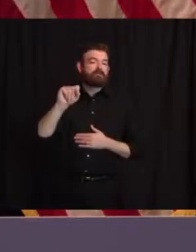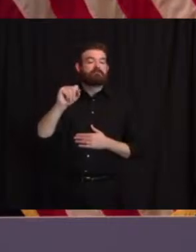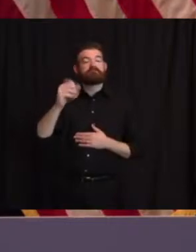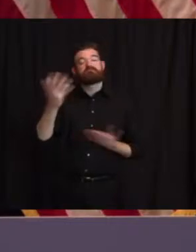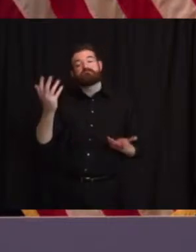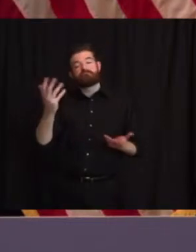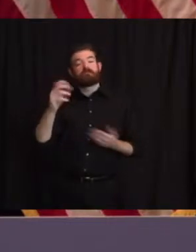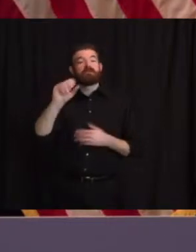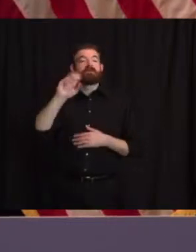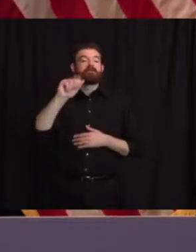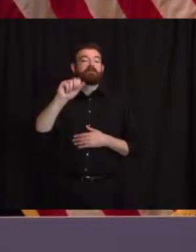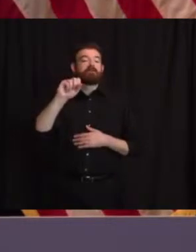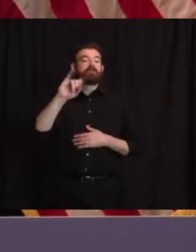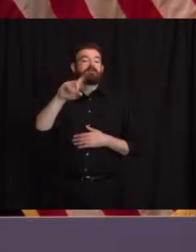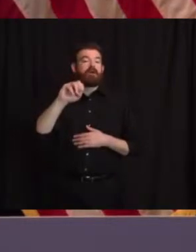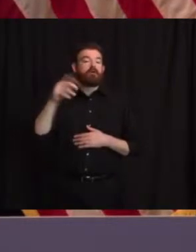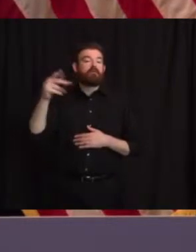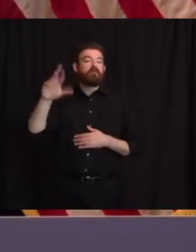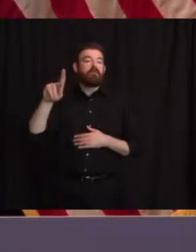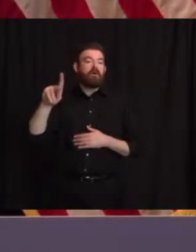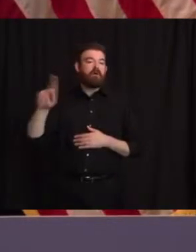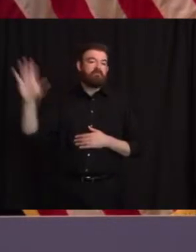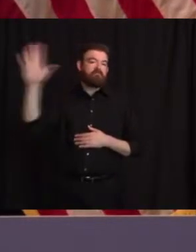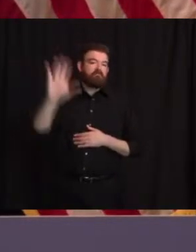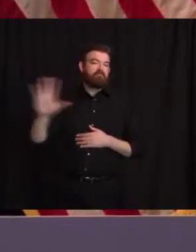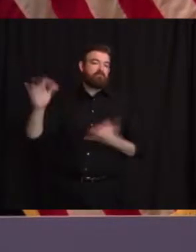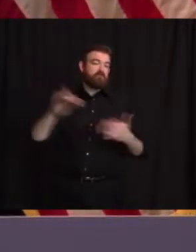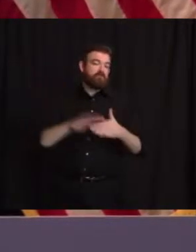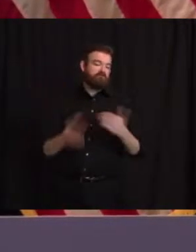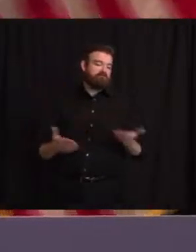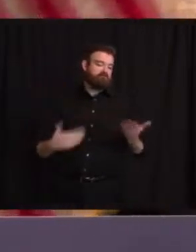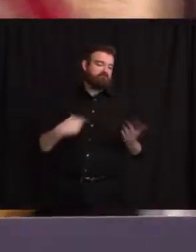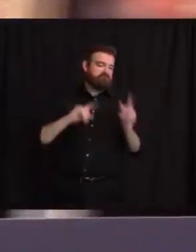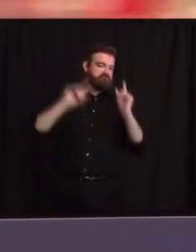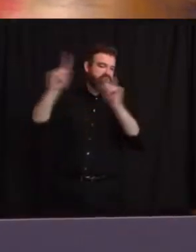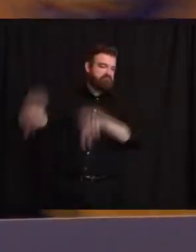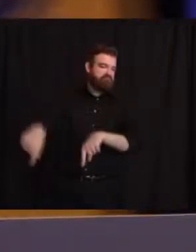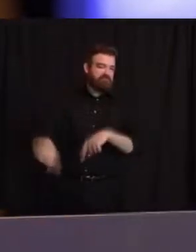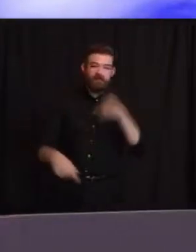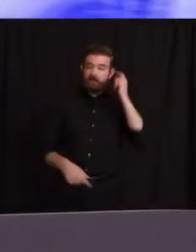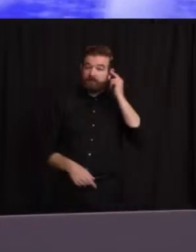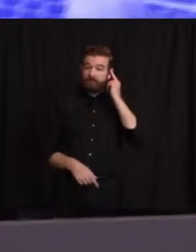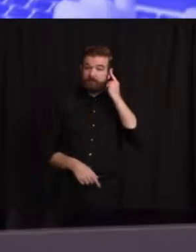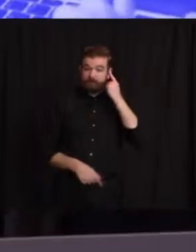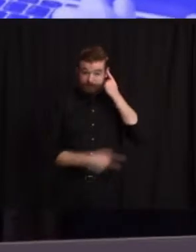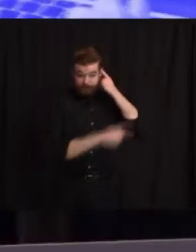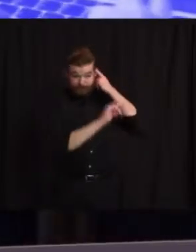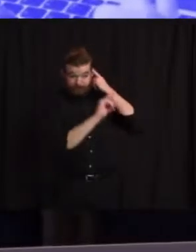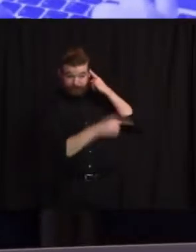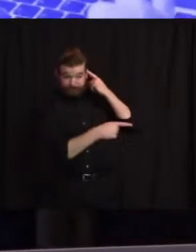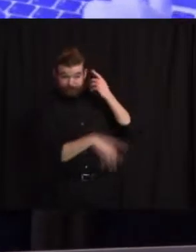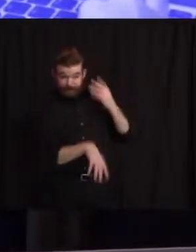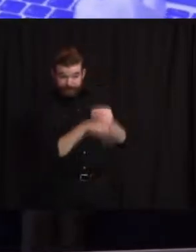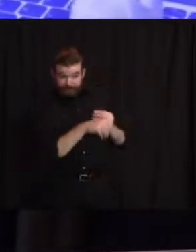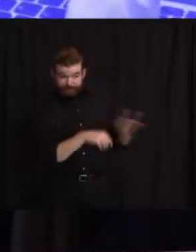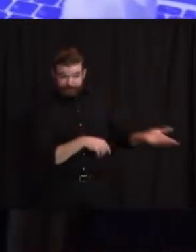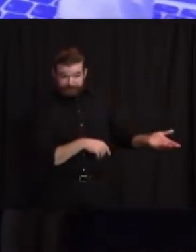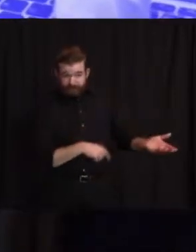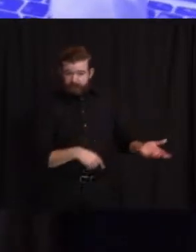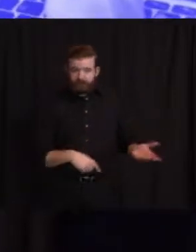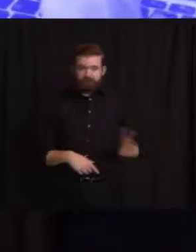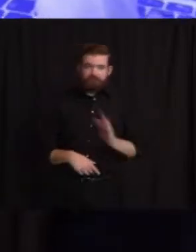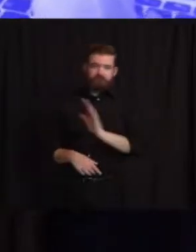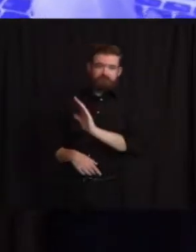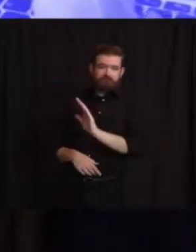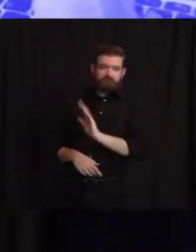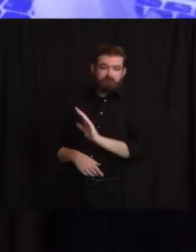when. Liz, anything else you want to add on resurgence? No, other than our Office of Revenue and